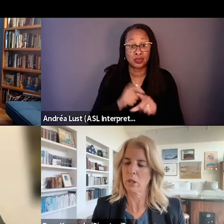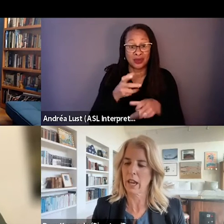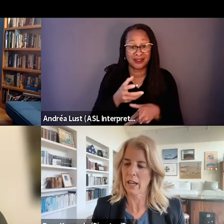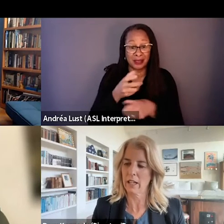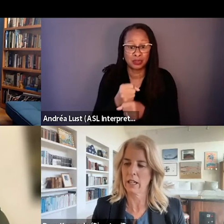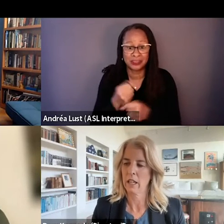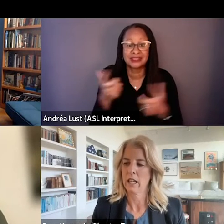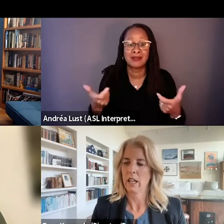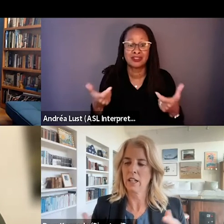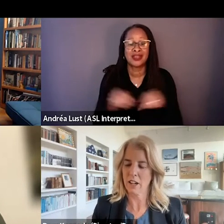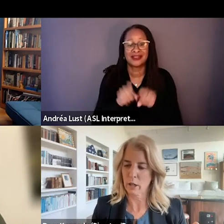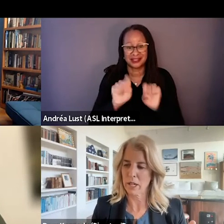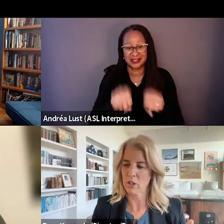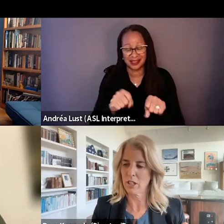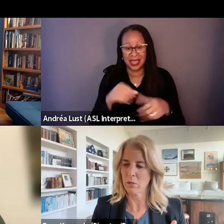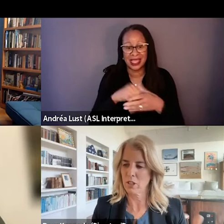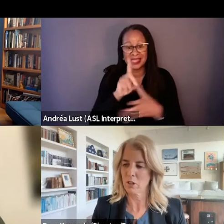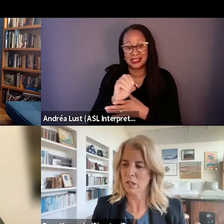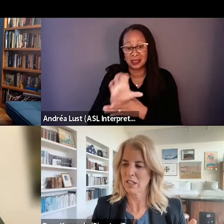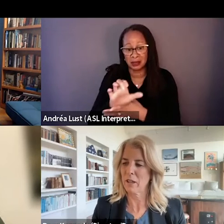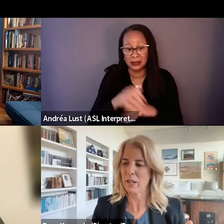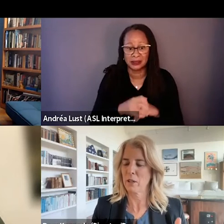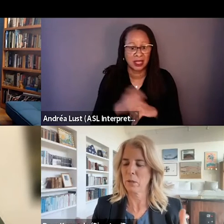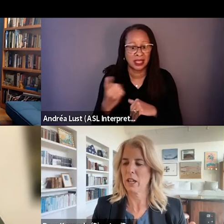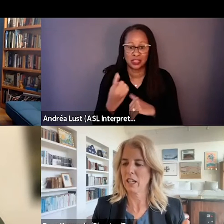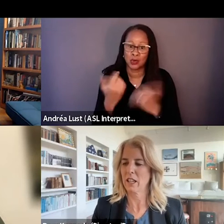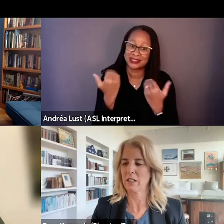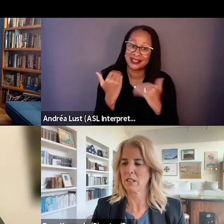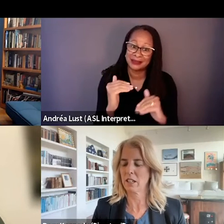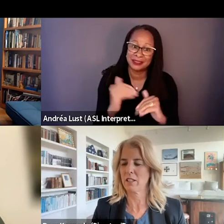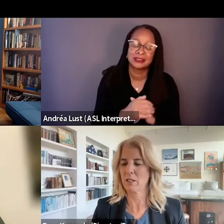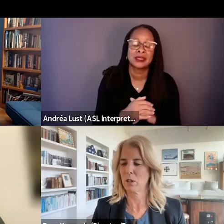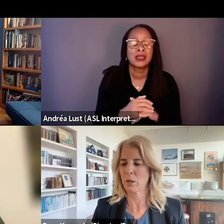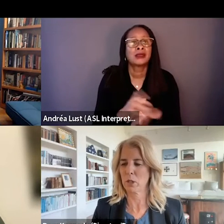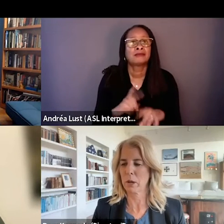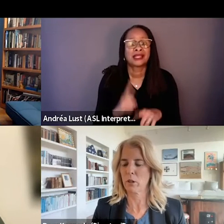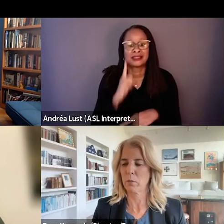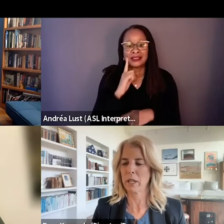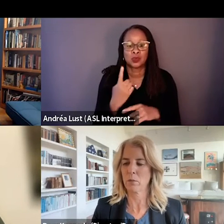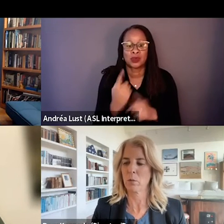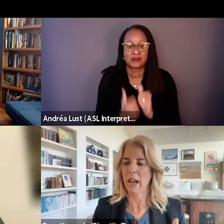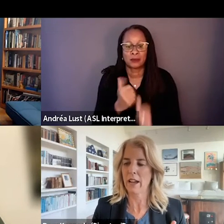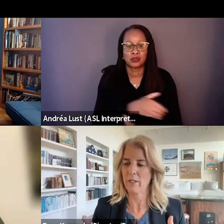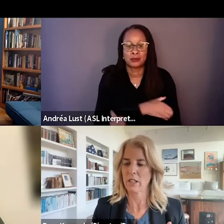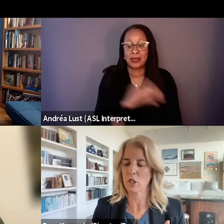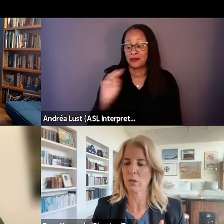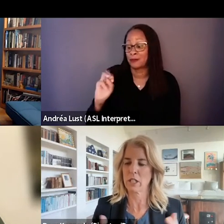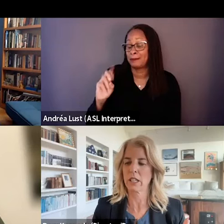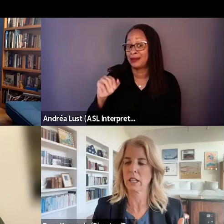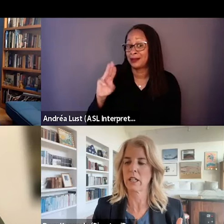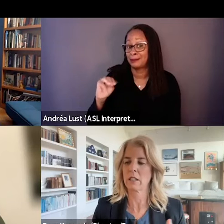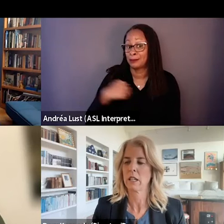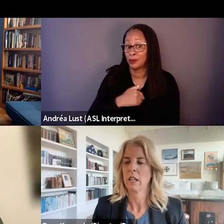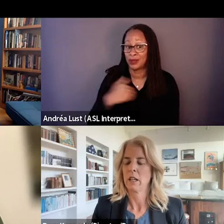much as we can in a documentary, which is always limited, but I think is one of the most powerful mediums we have in a